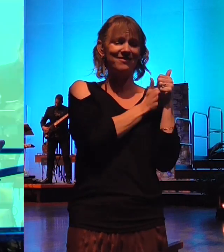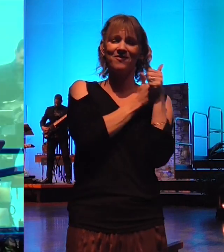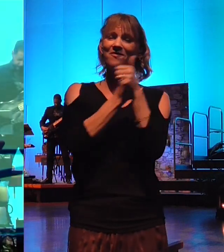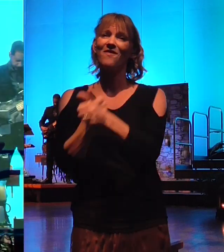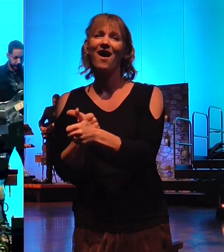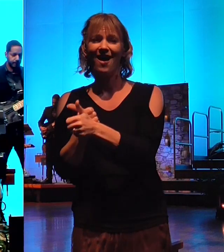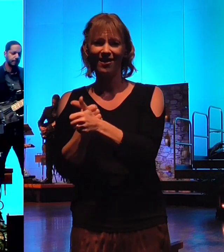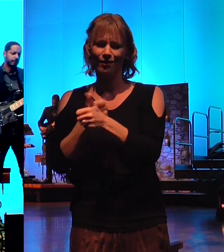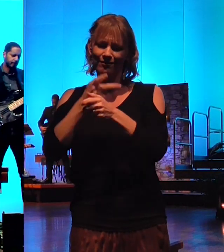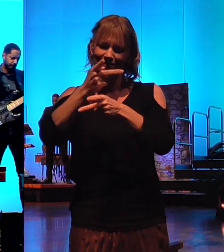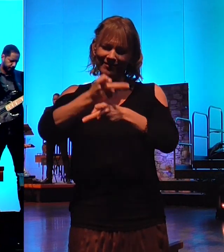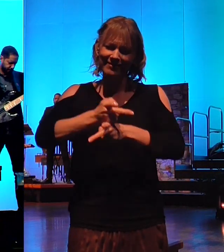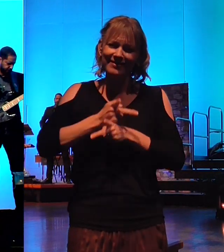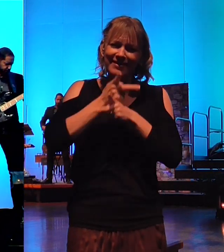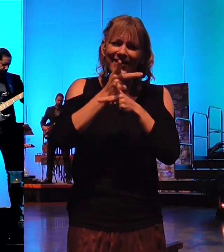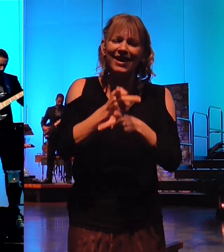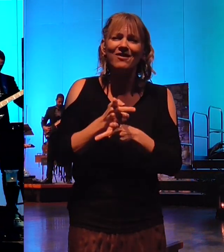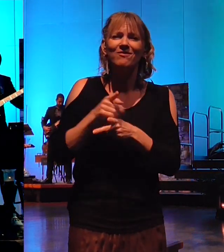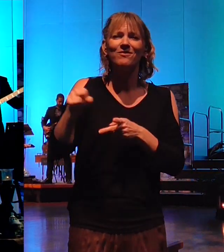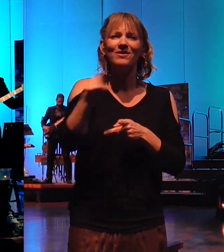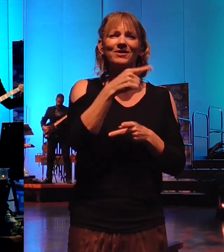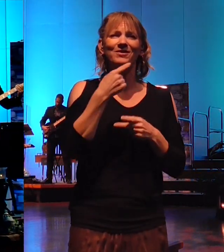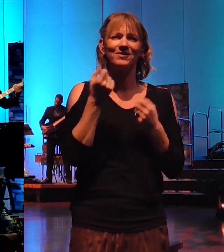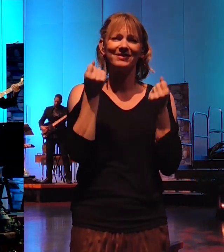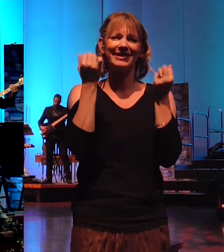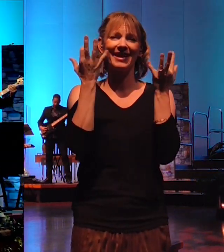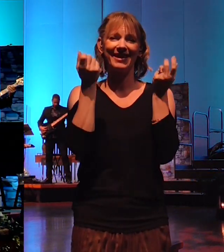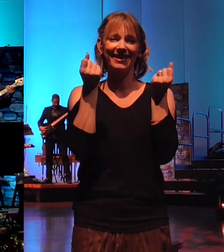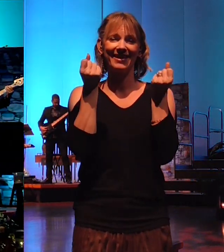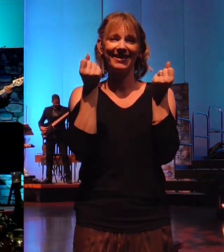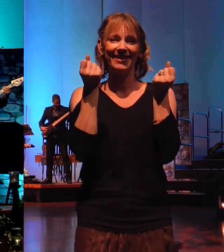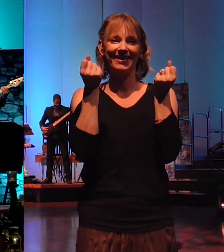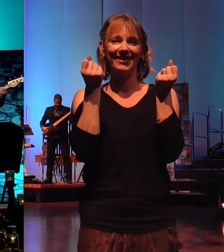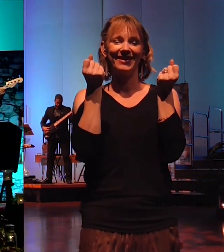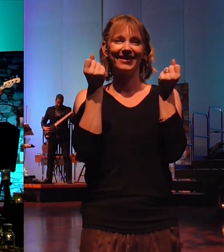careful what you say.